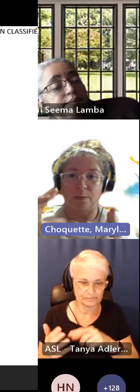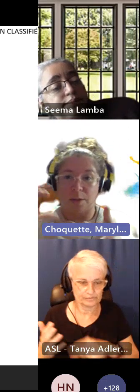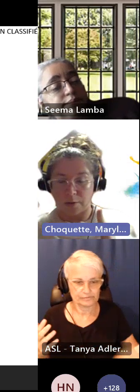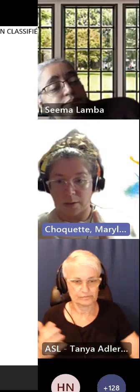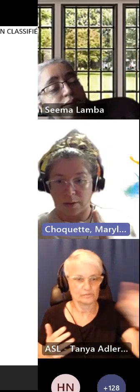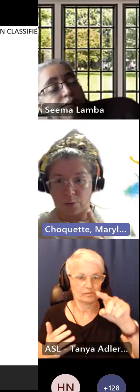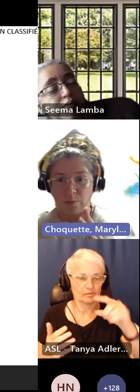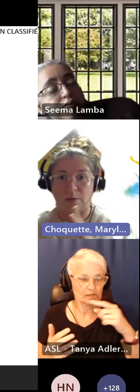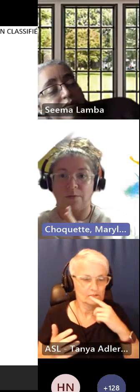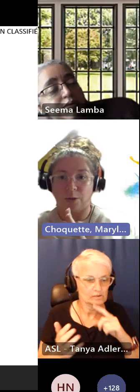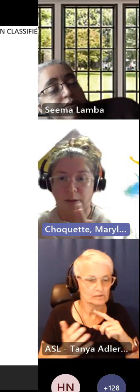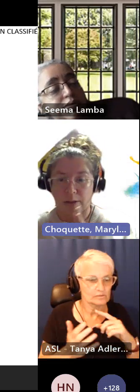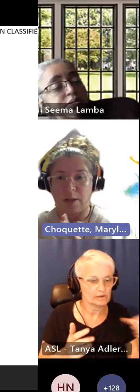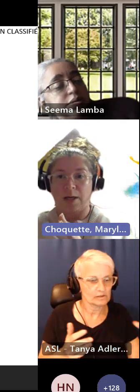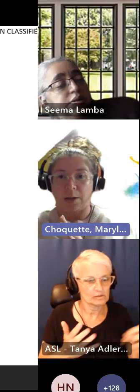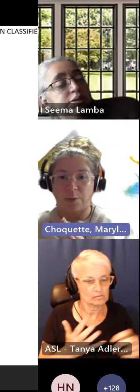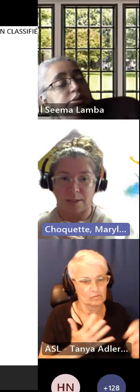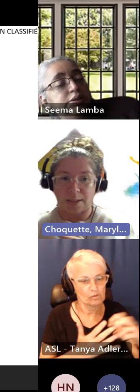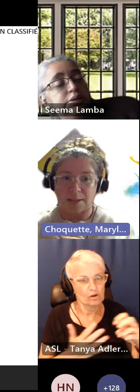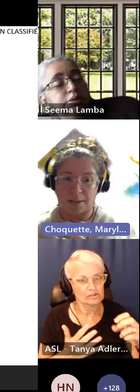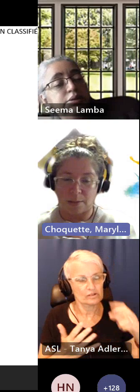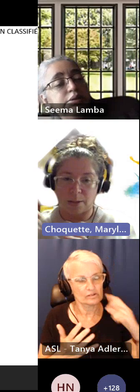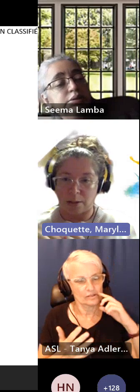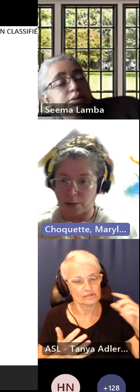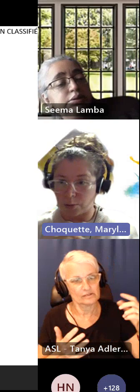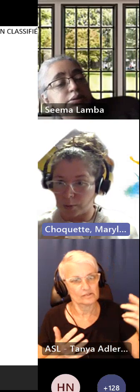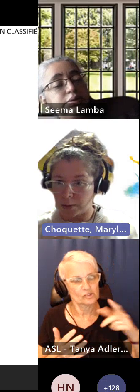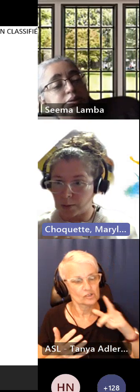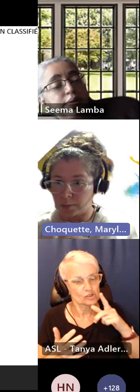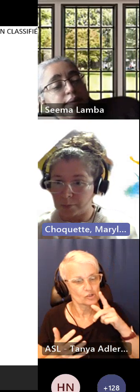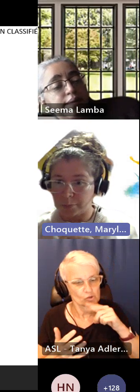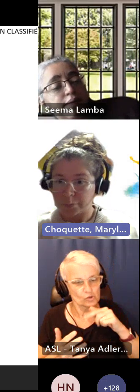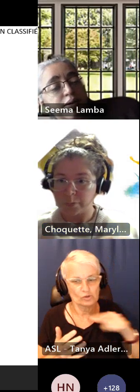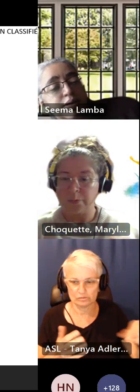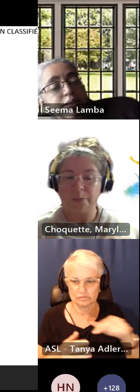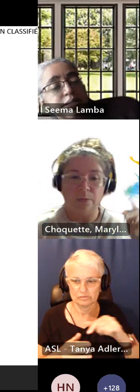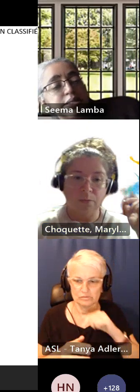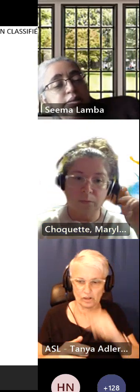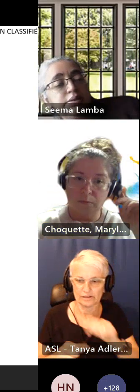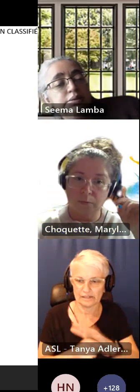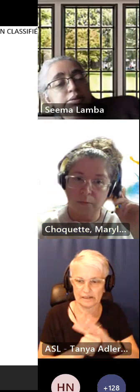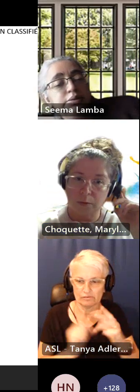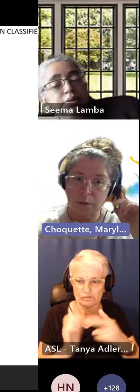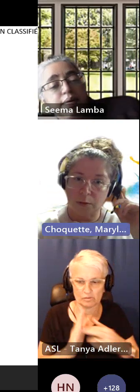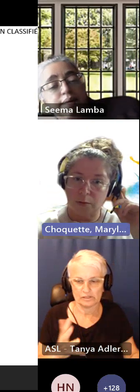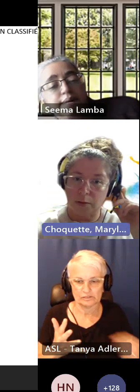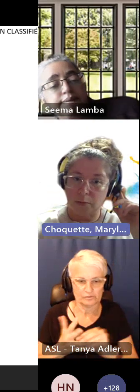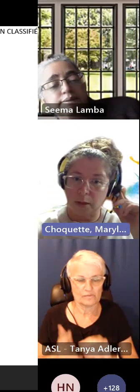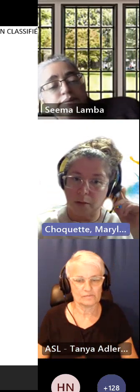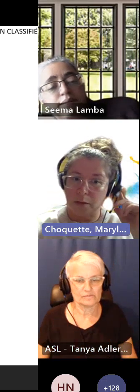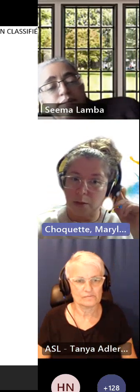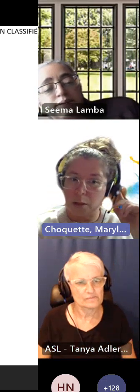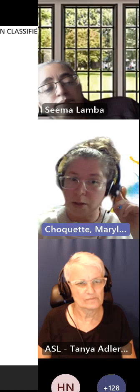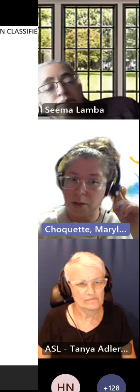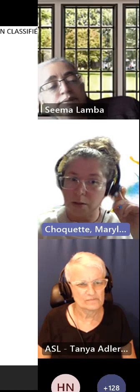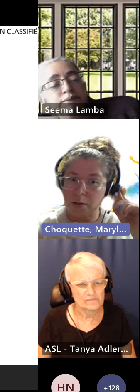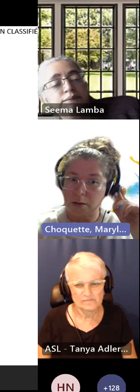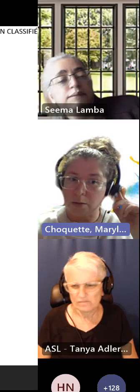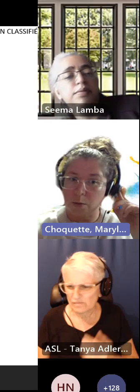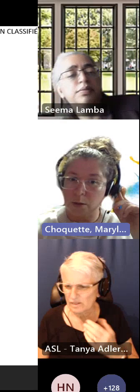representation rate to make sure that you eventually address that systemic issue as well. So I don't know that we have